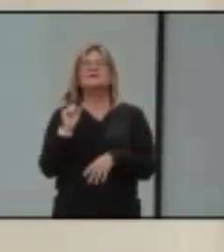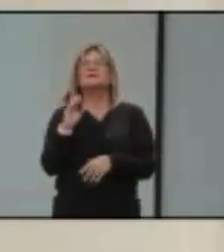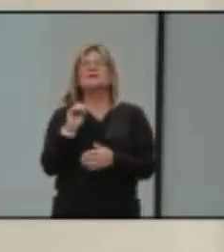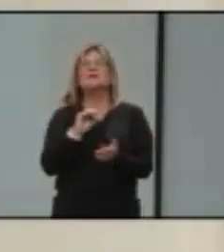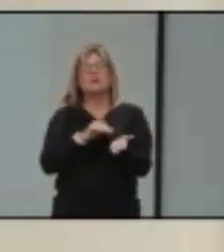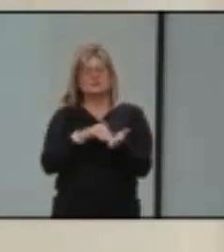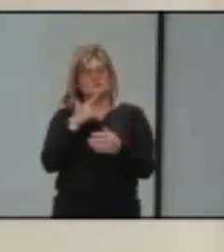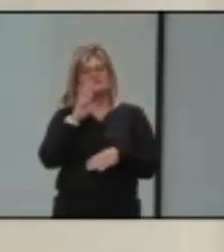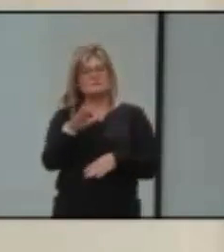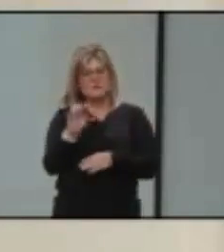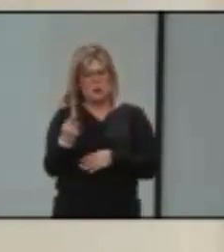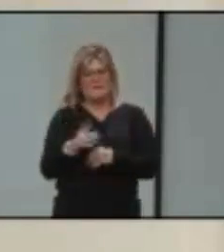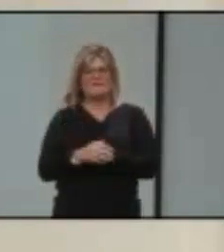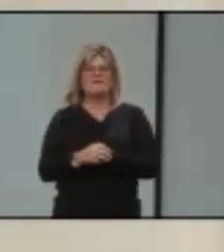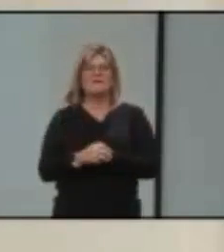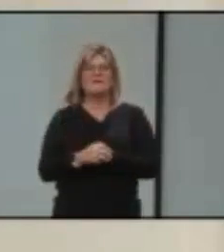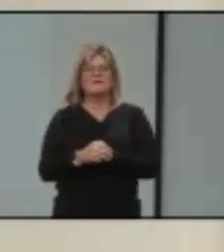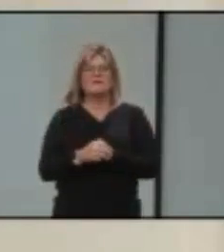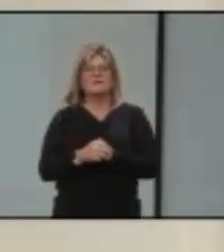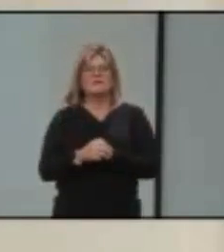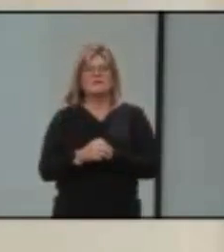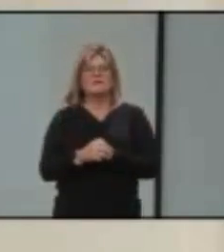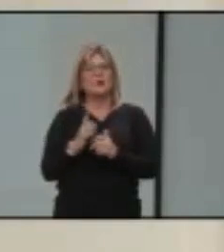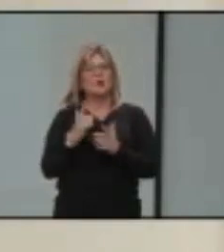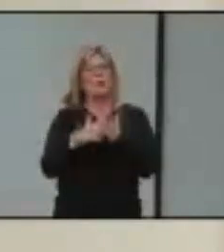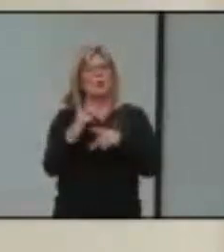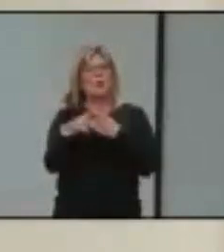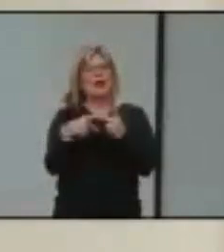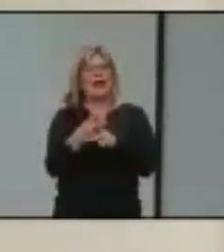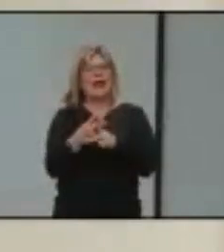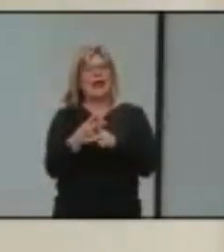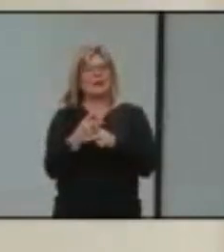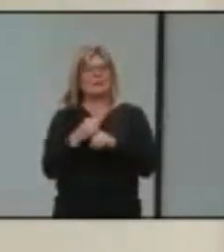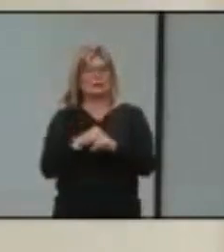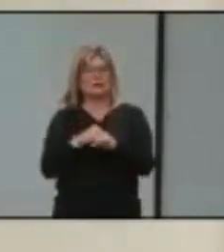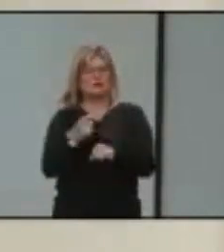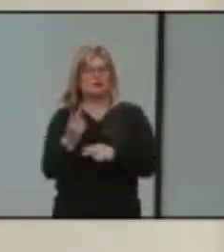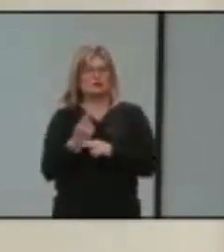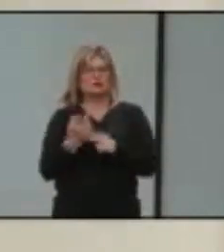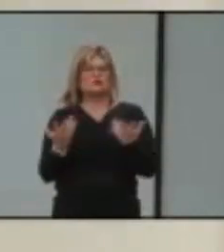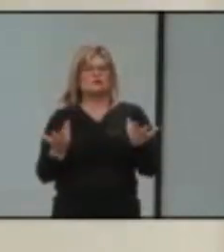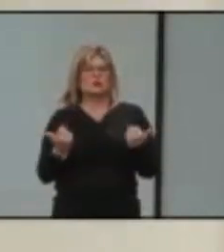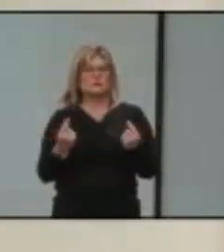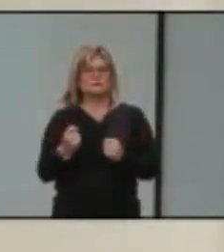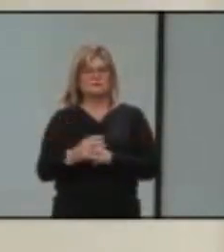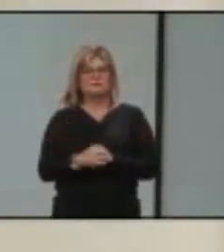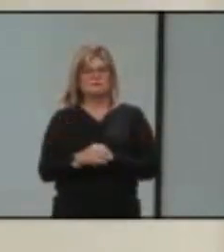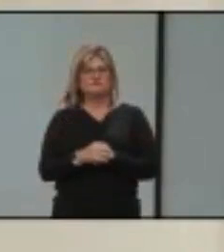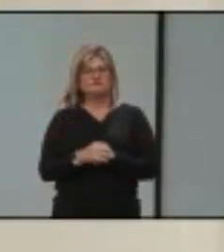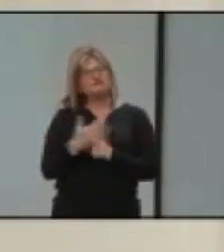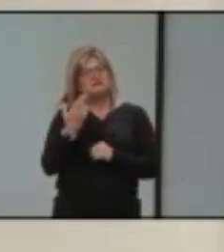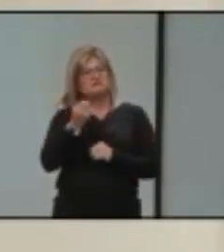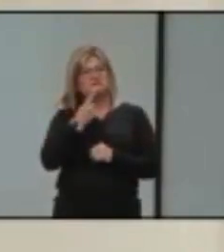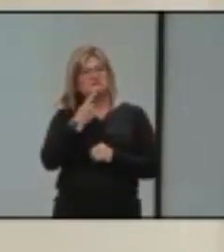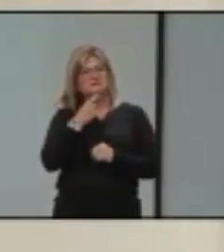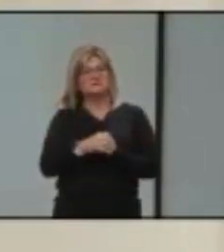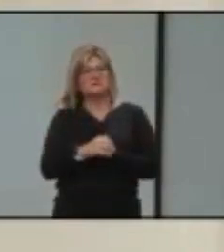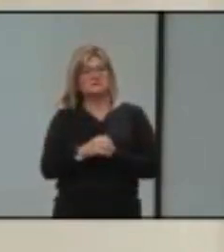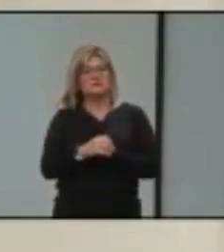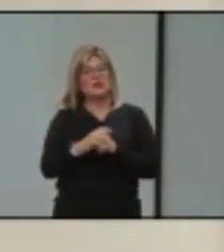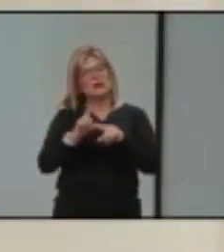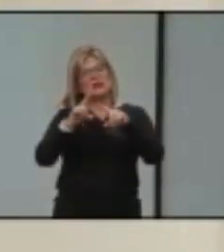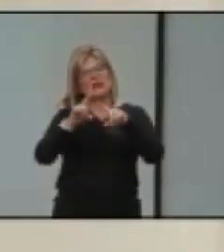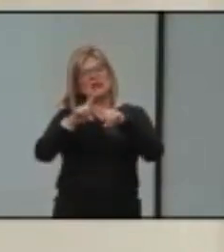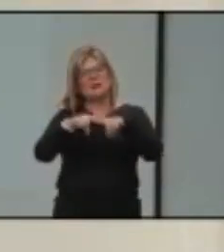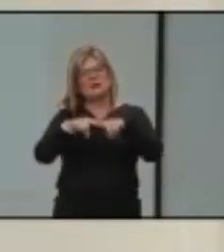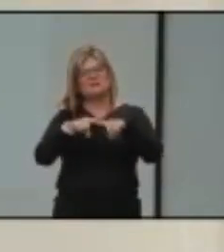the doctor said, okay, well, what kind? What kind of protection? And the kid said, well, it